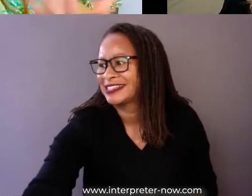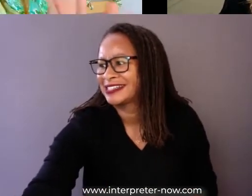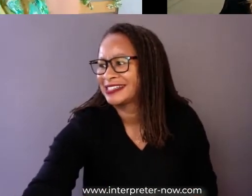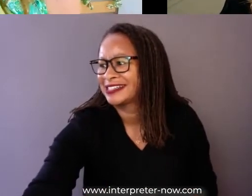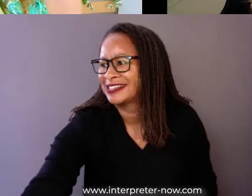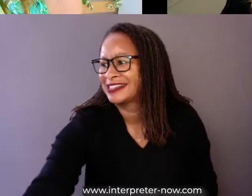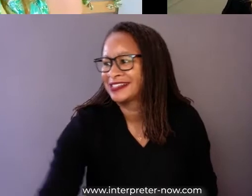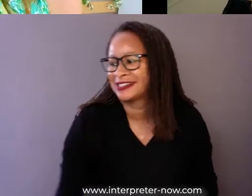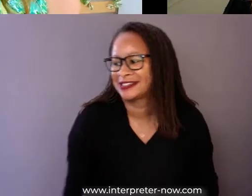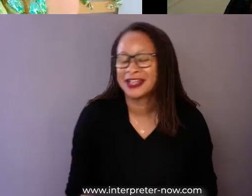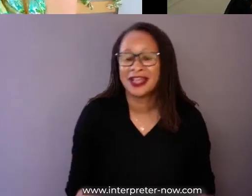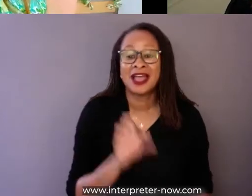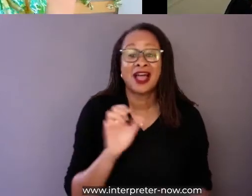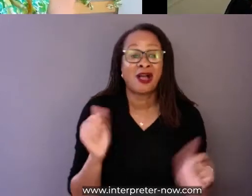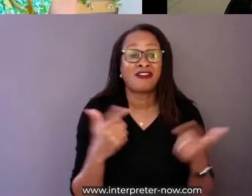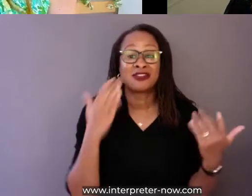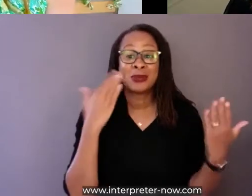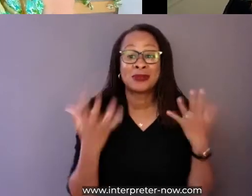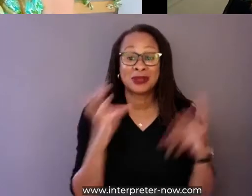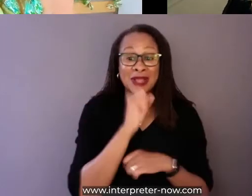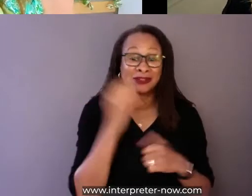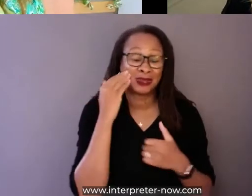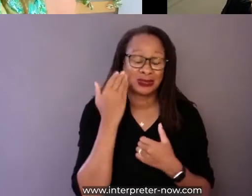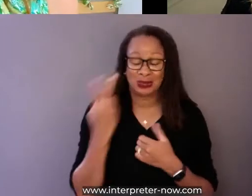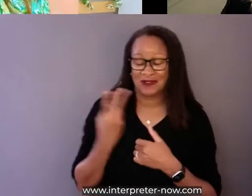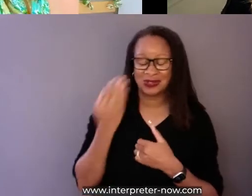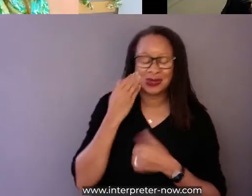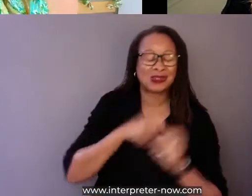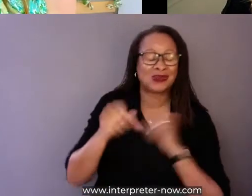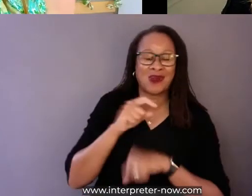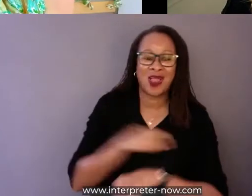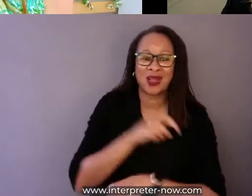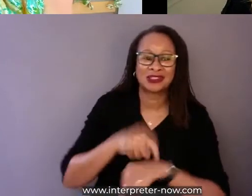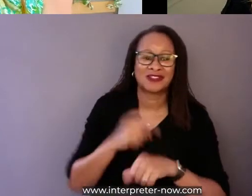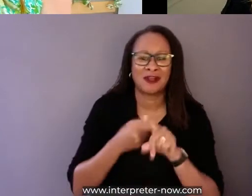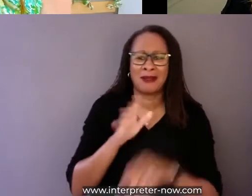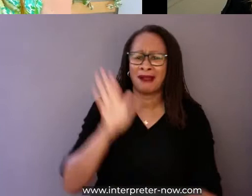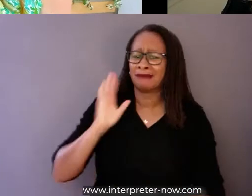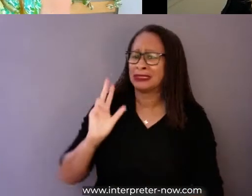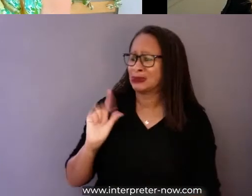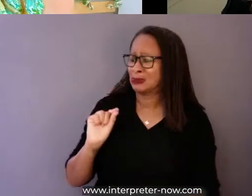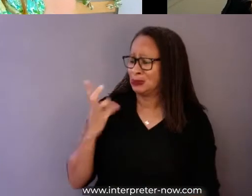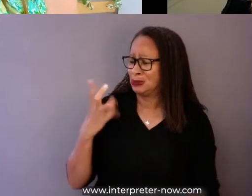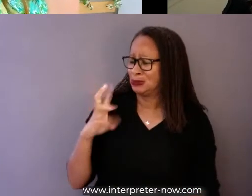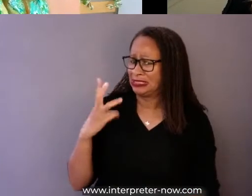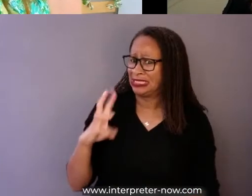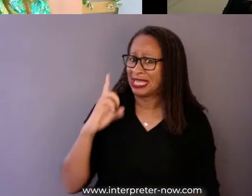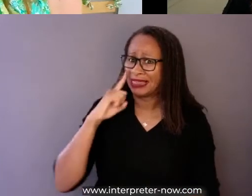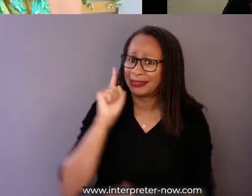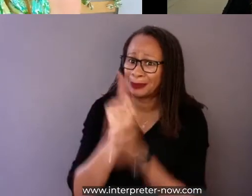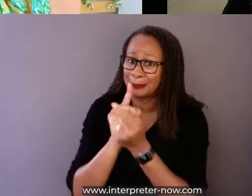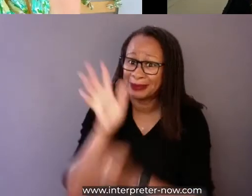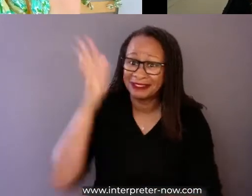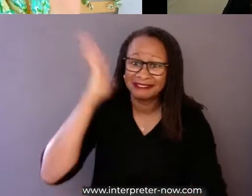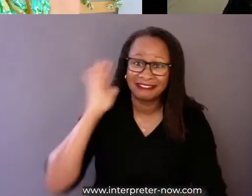So as you all may have guessed, Katelin and I have known each other for a while, since I think 2016. Is that right? Yeah.